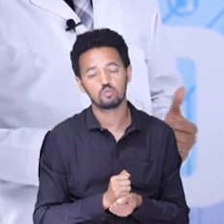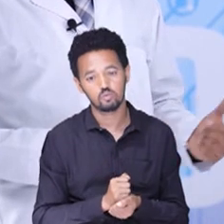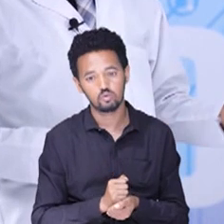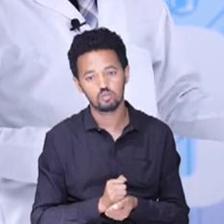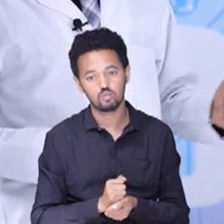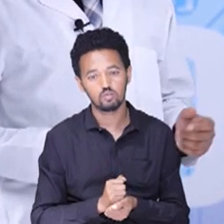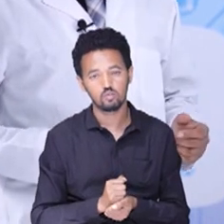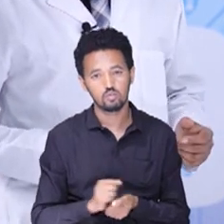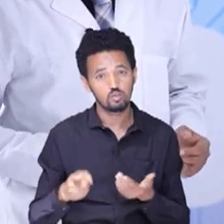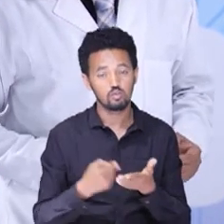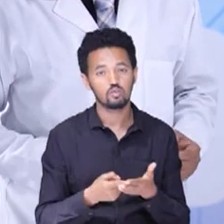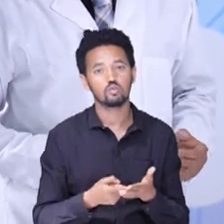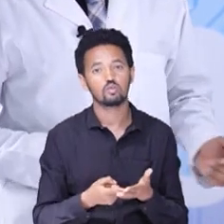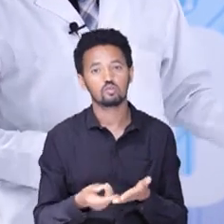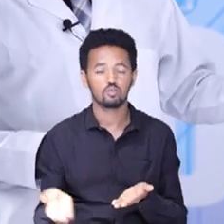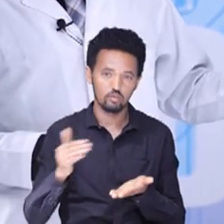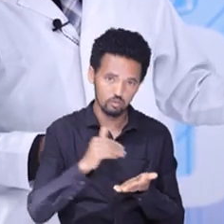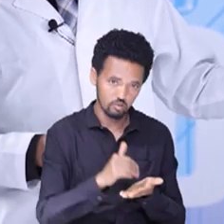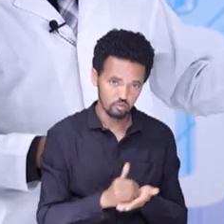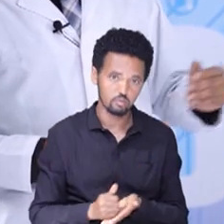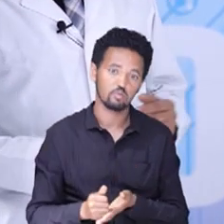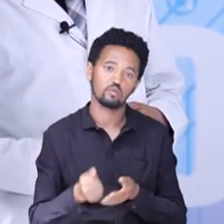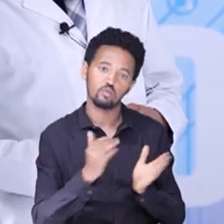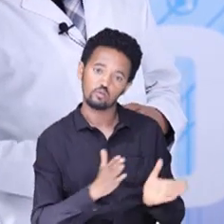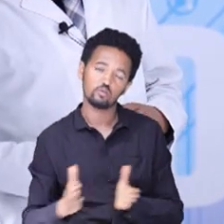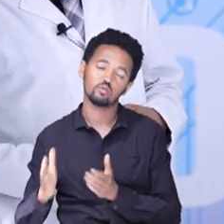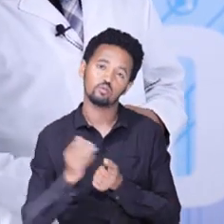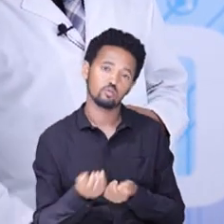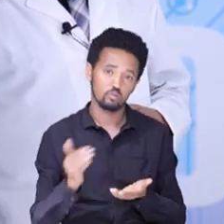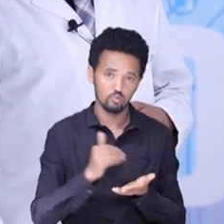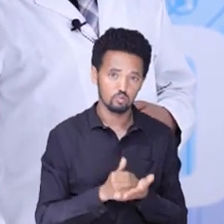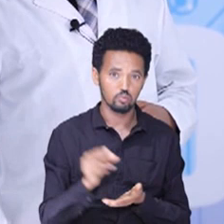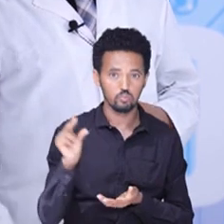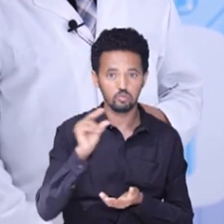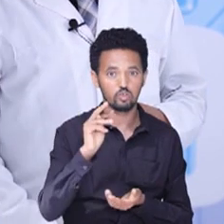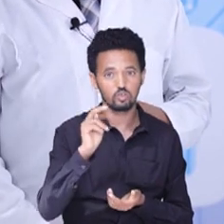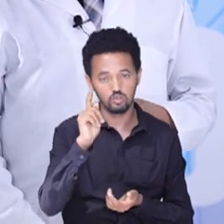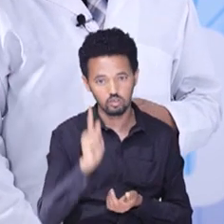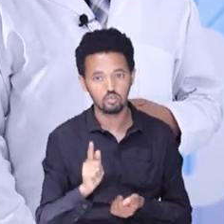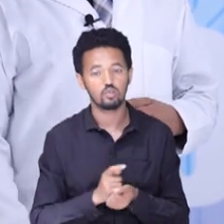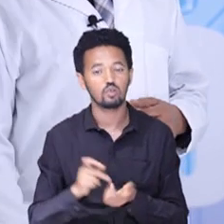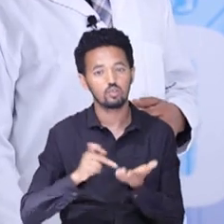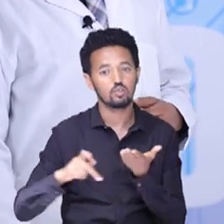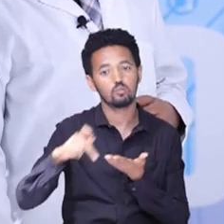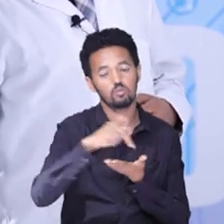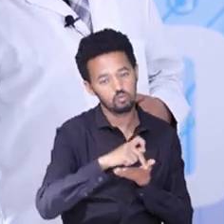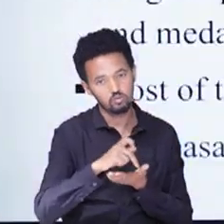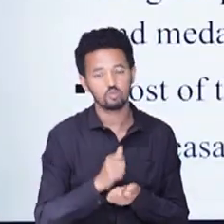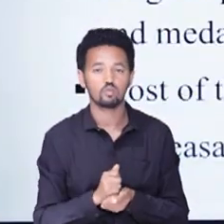the rebellion. Resistance expanded into adjacent district of Bichena, Debre Marcos, and Bahar